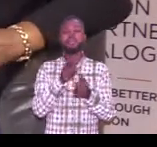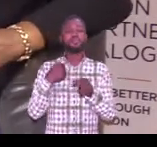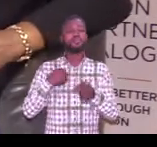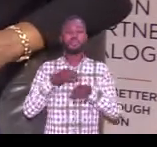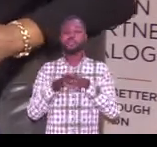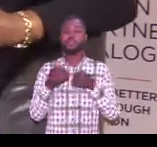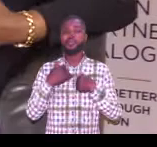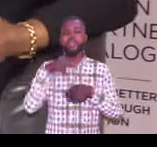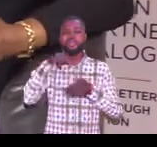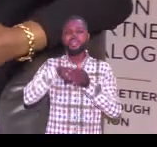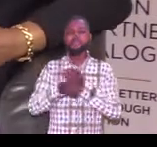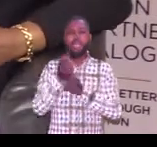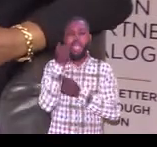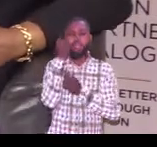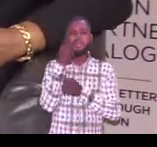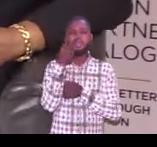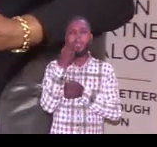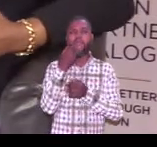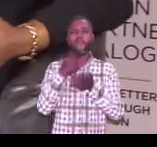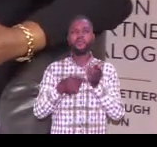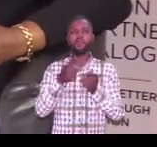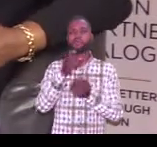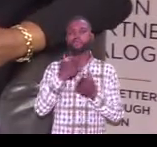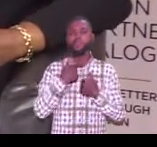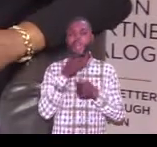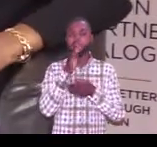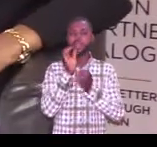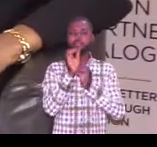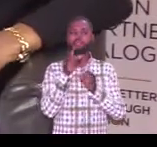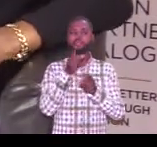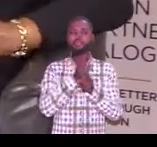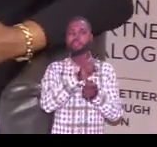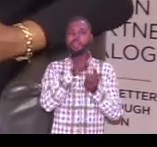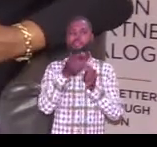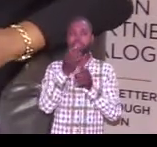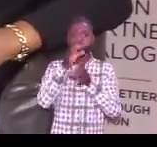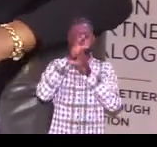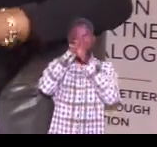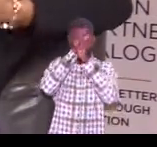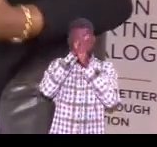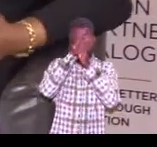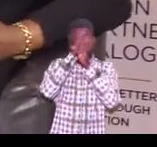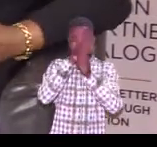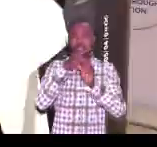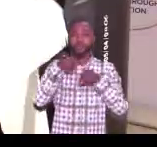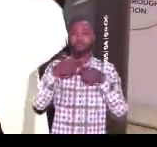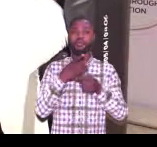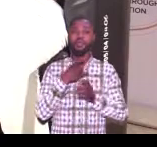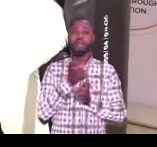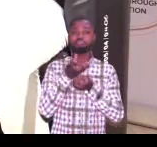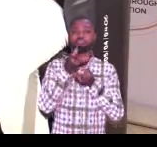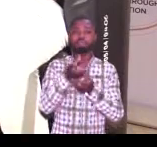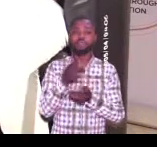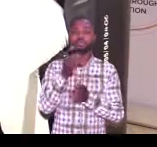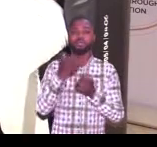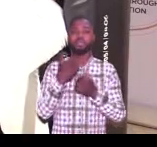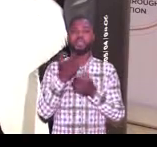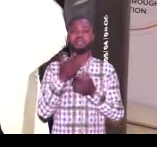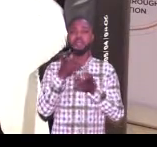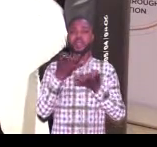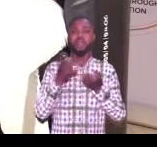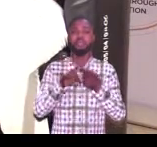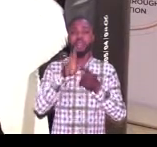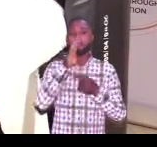You don't have deep understanding of what you are taught. You just cram and you go and pour. In the past, you have to be a